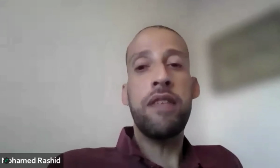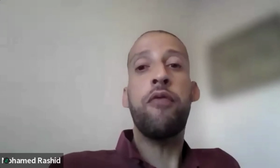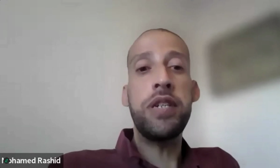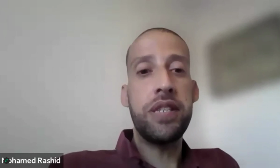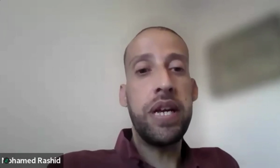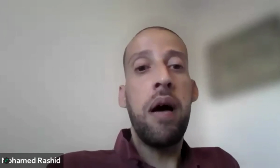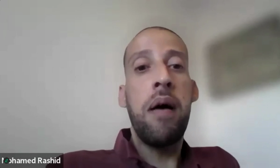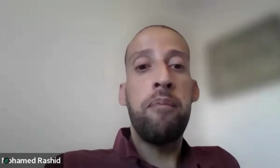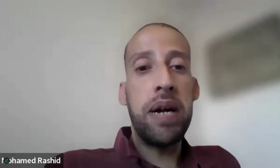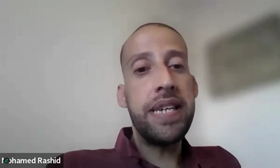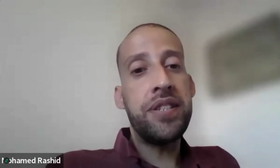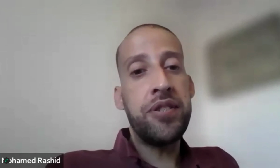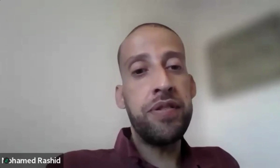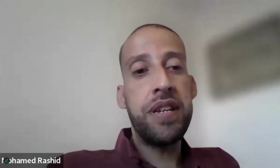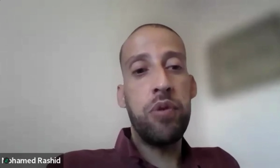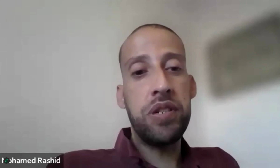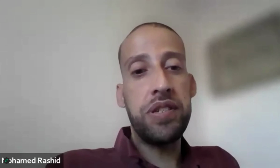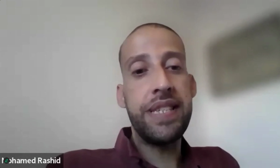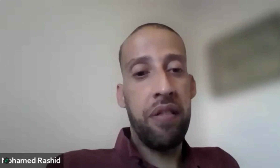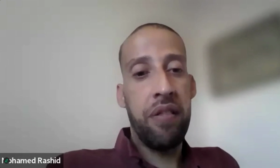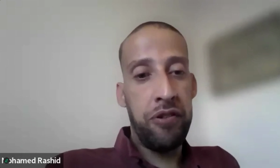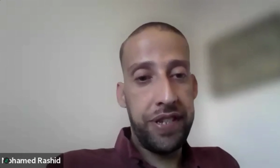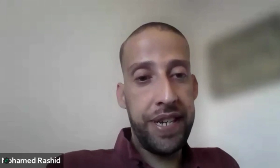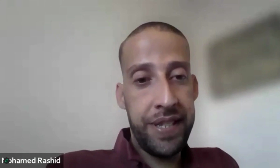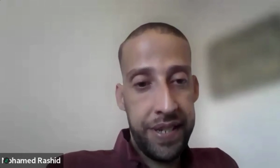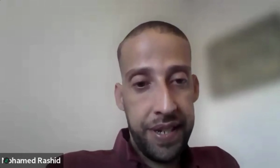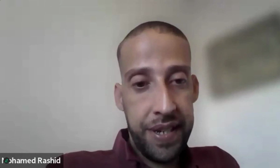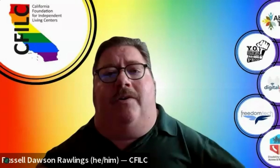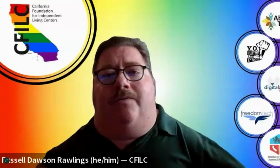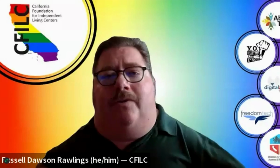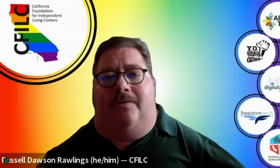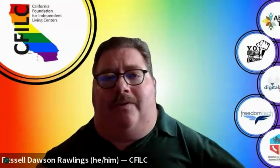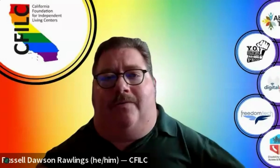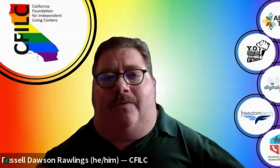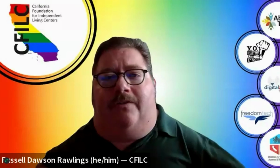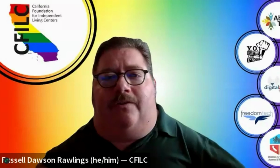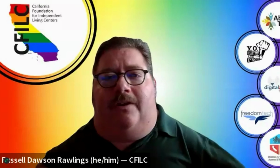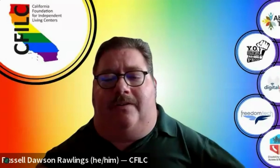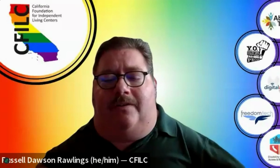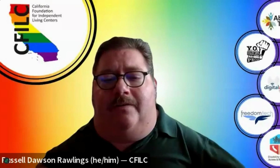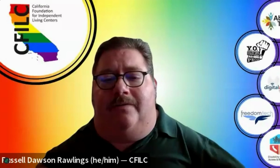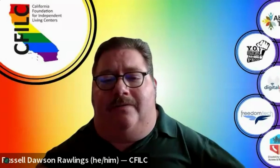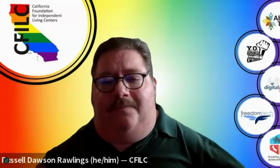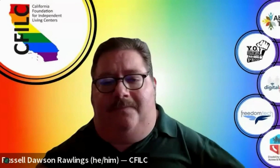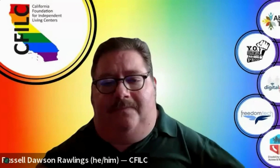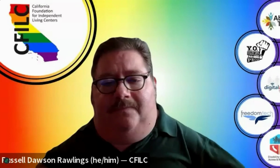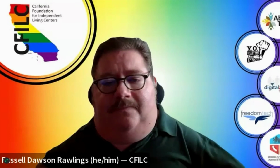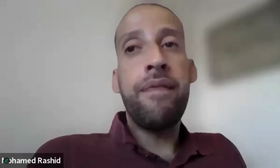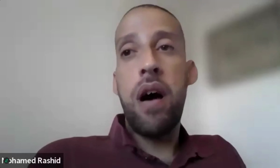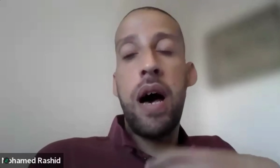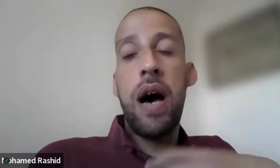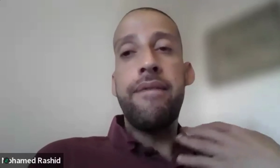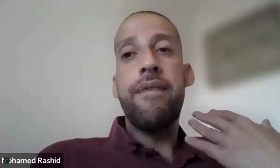no, actually 4 days a week. Mondays, Tuesdays, Wednesdays, and Thursdays. wonderful, wonderful. That's Um, great to know.